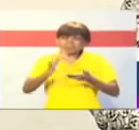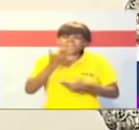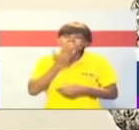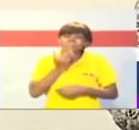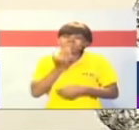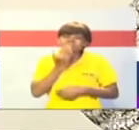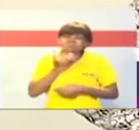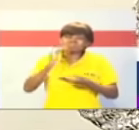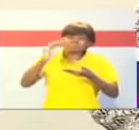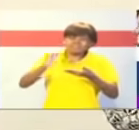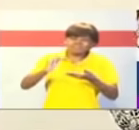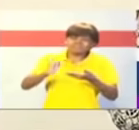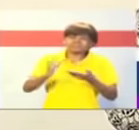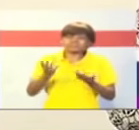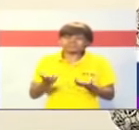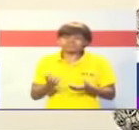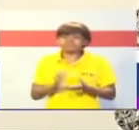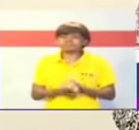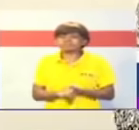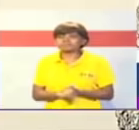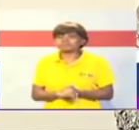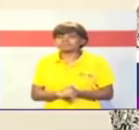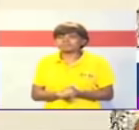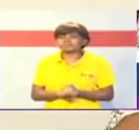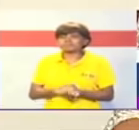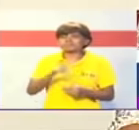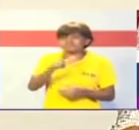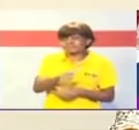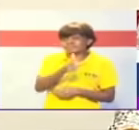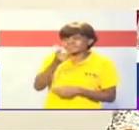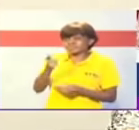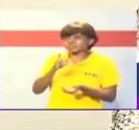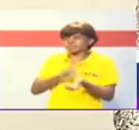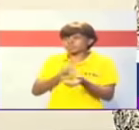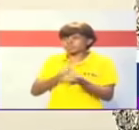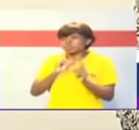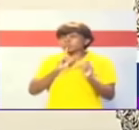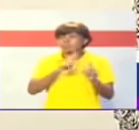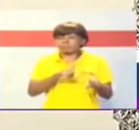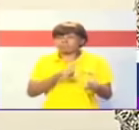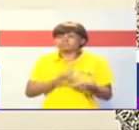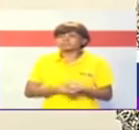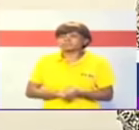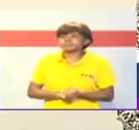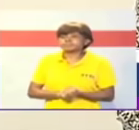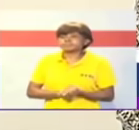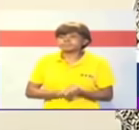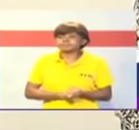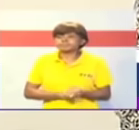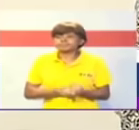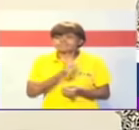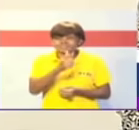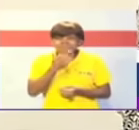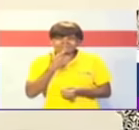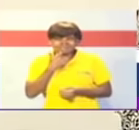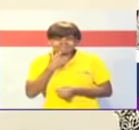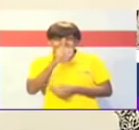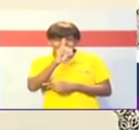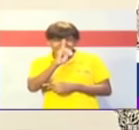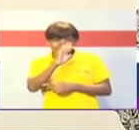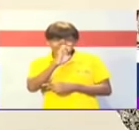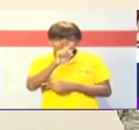of one variant by another. You mentioned that you saw a report that Delta had displaced Beta in South